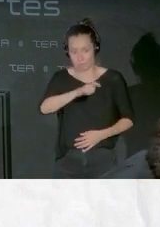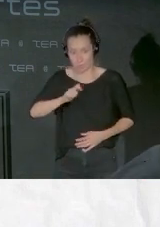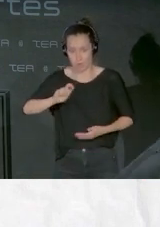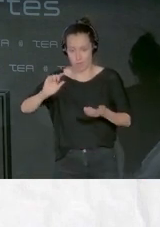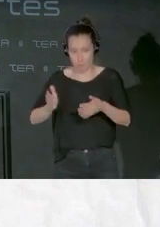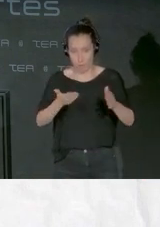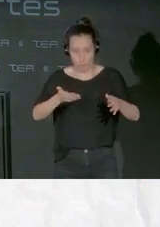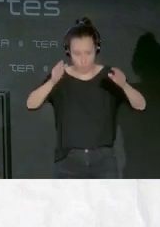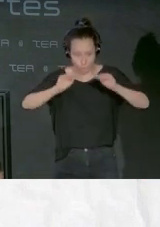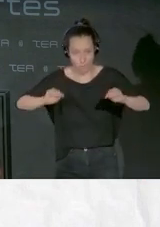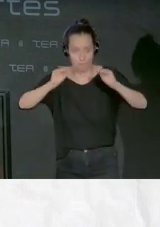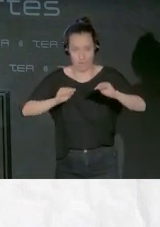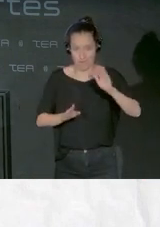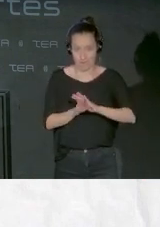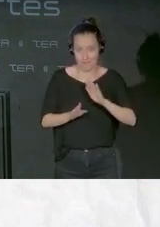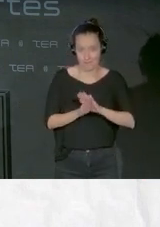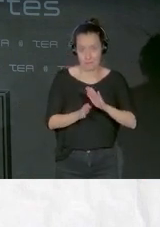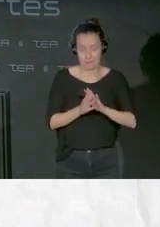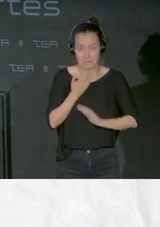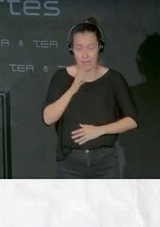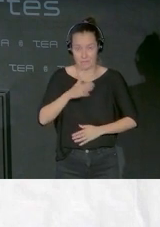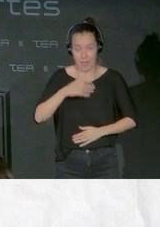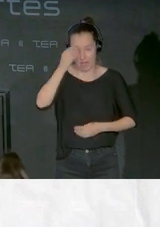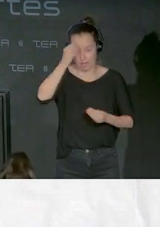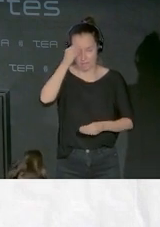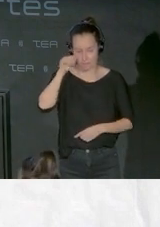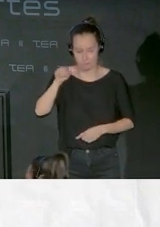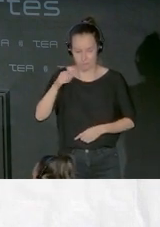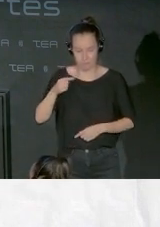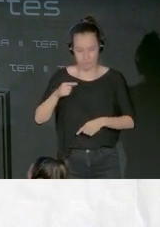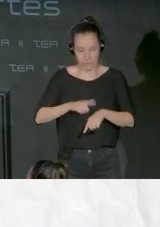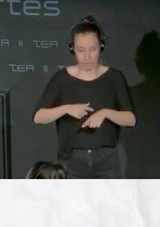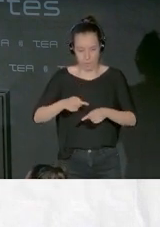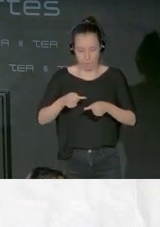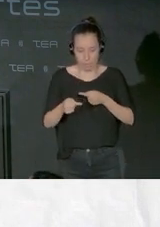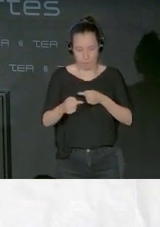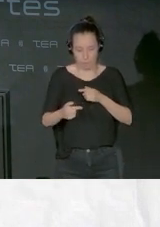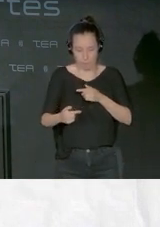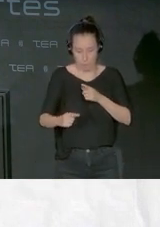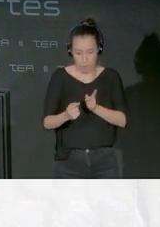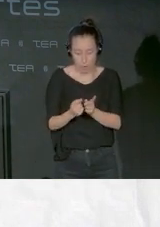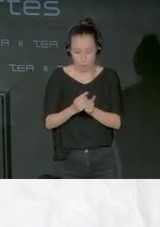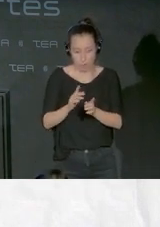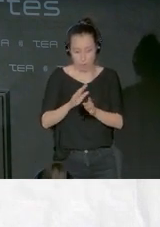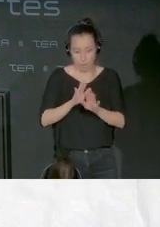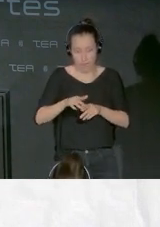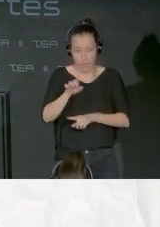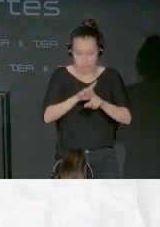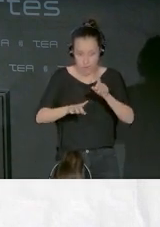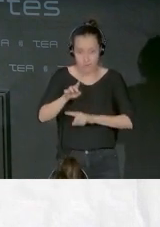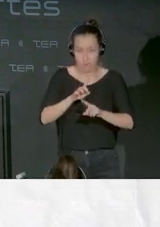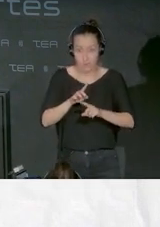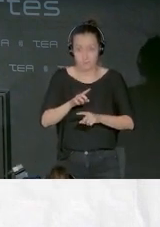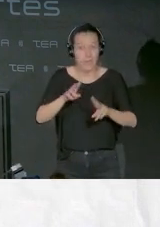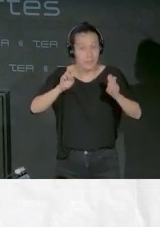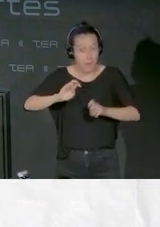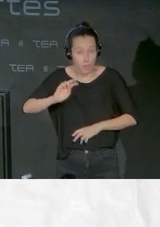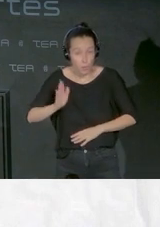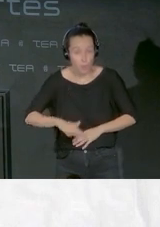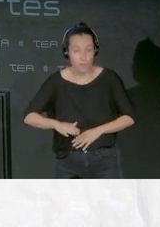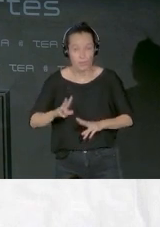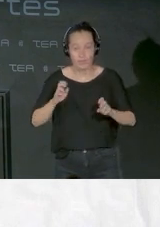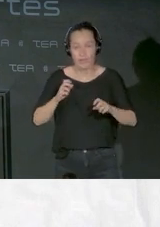one, again, I could speak for an hour, really, but in terms of inclusive and diversity, really. So the sector has improved. So there is, you know, there